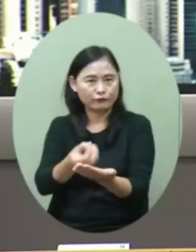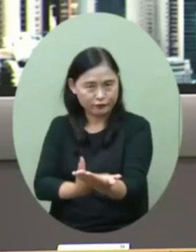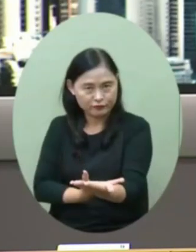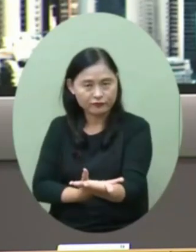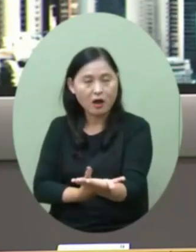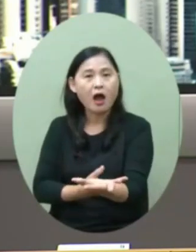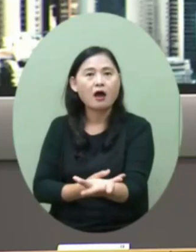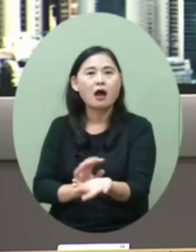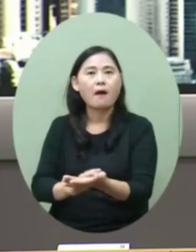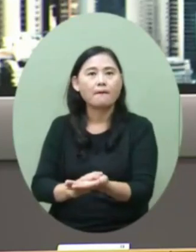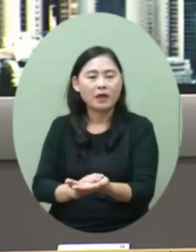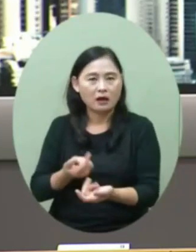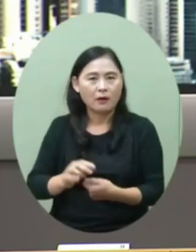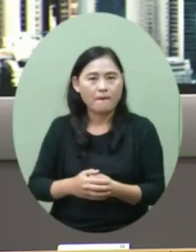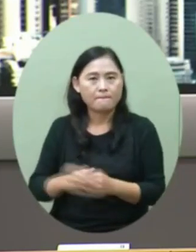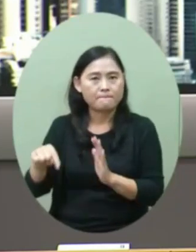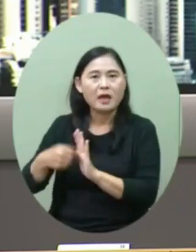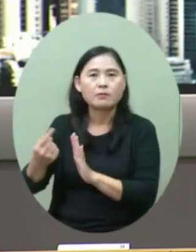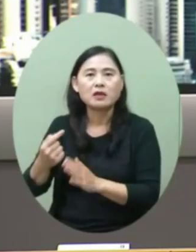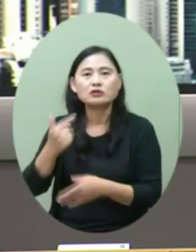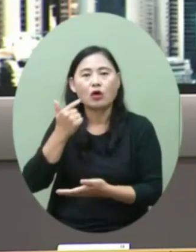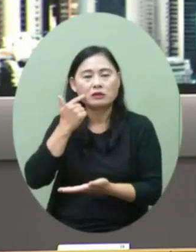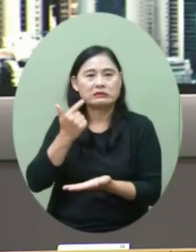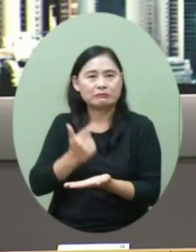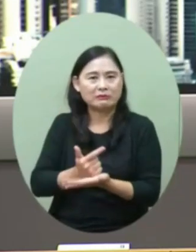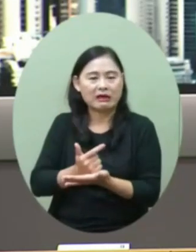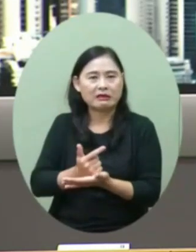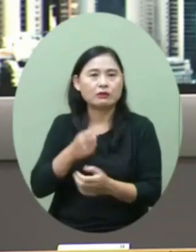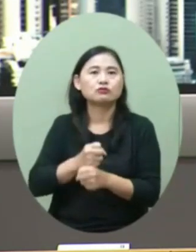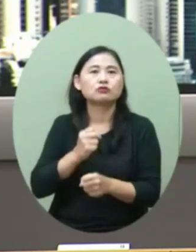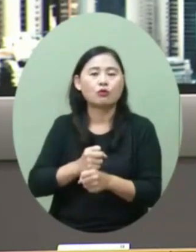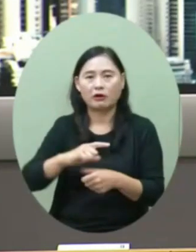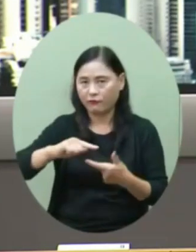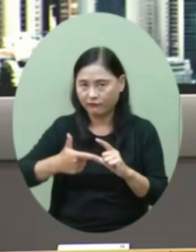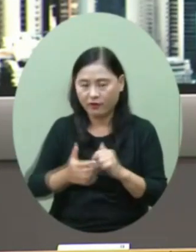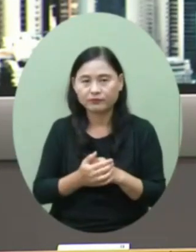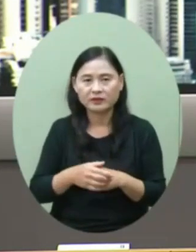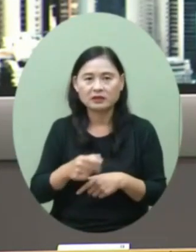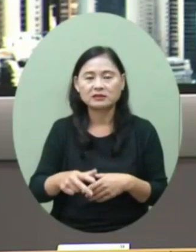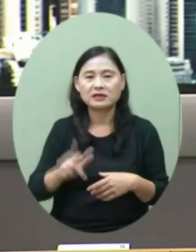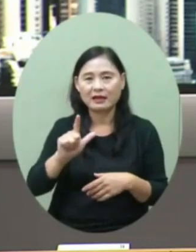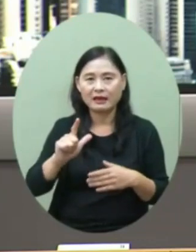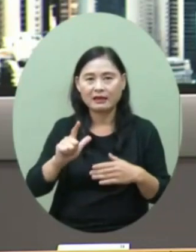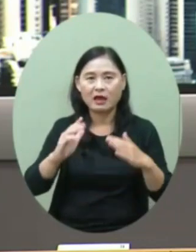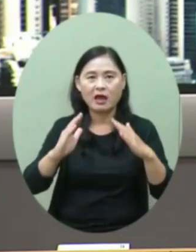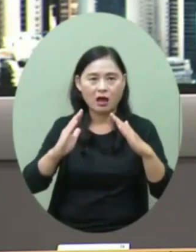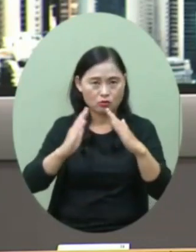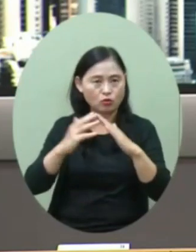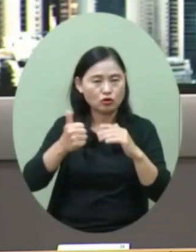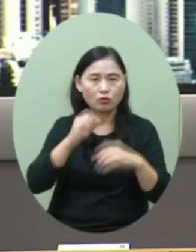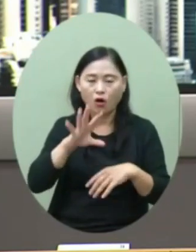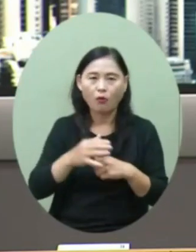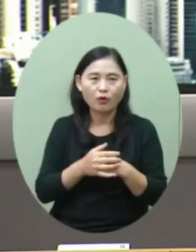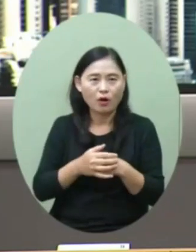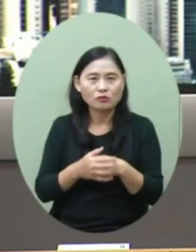can exercise Article 55 so that we don't have to invoke Article 18(4) of the Basic Law, which will be a more